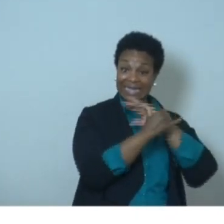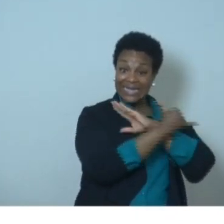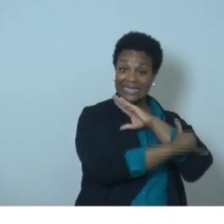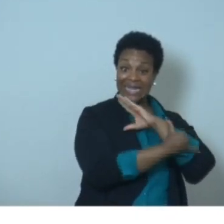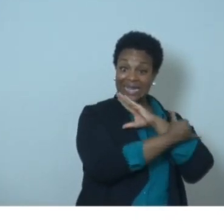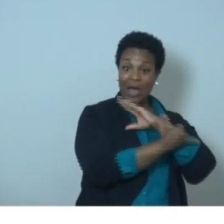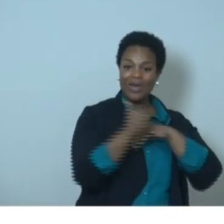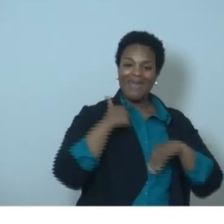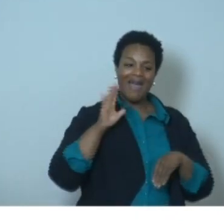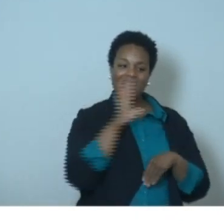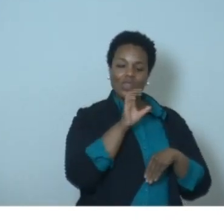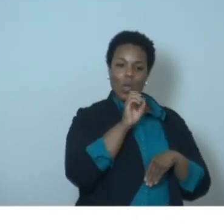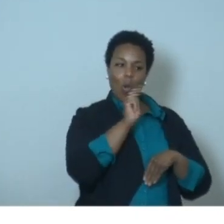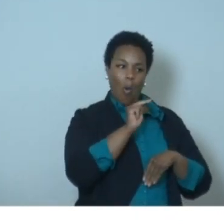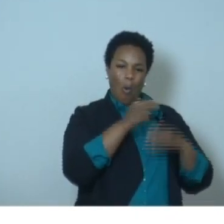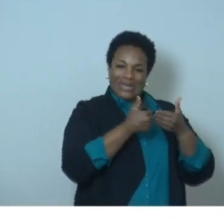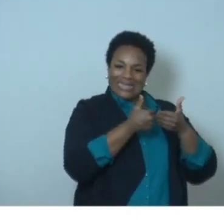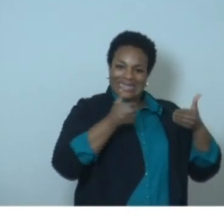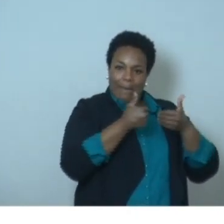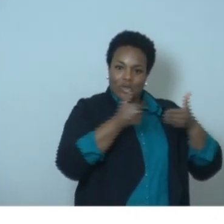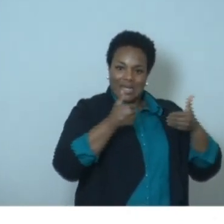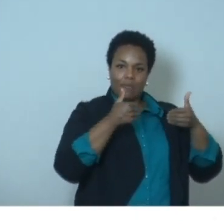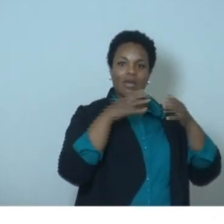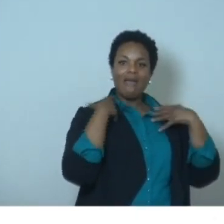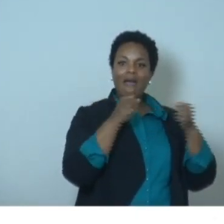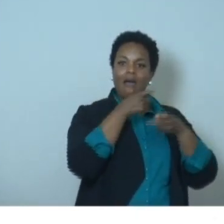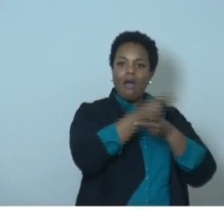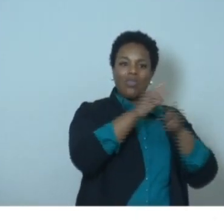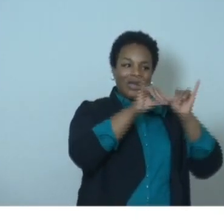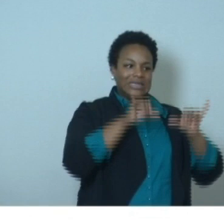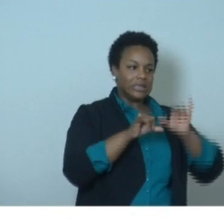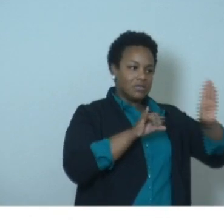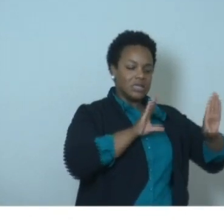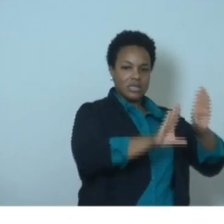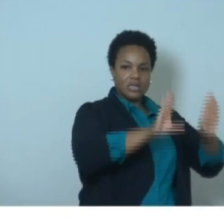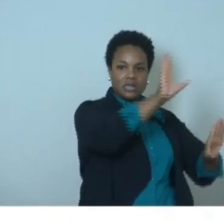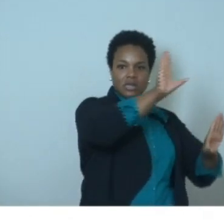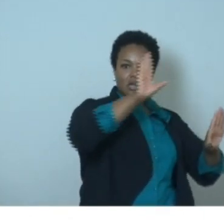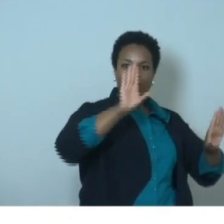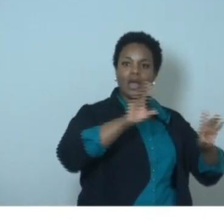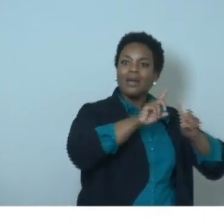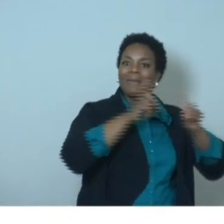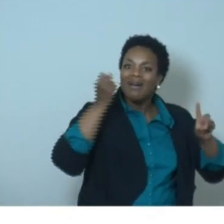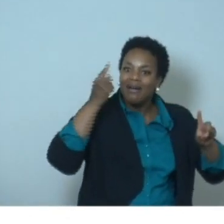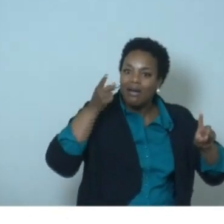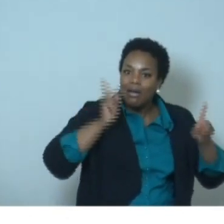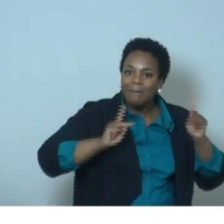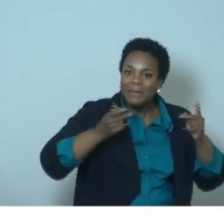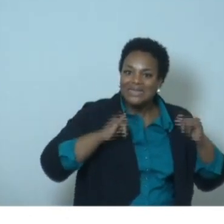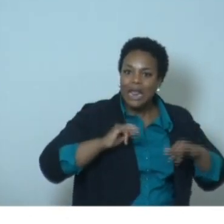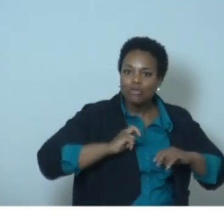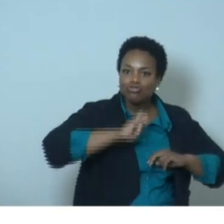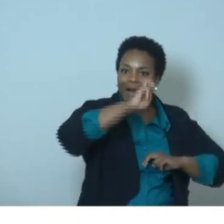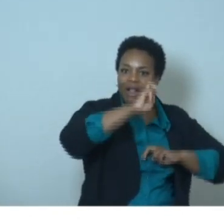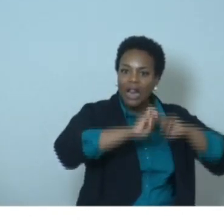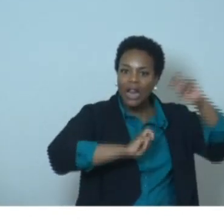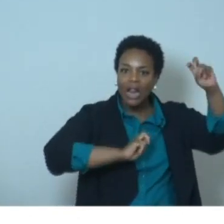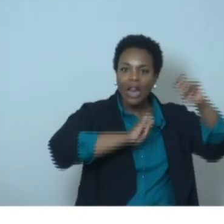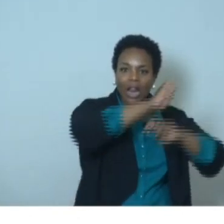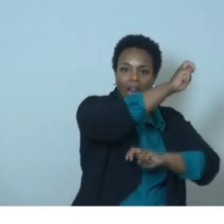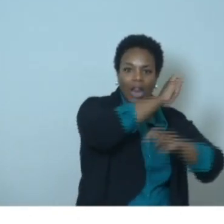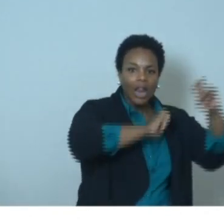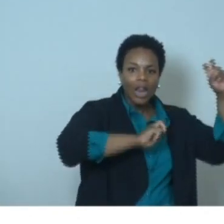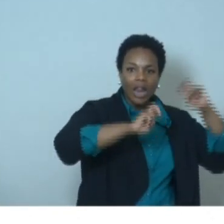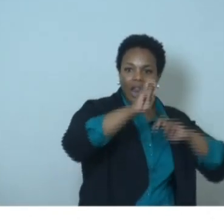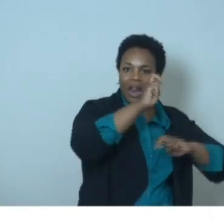it increasingly difficult because, again, people travel between these areas. So where you have a higher rate of spread, where